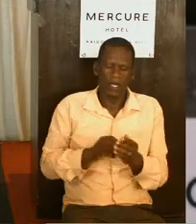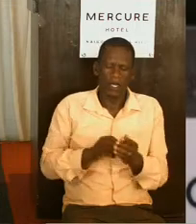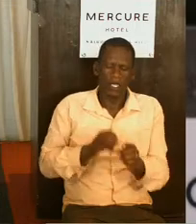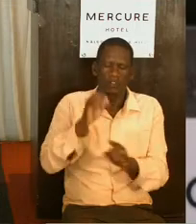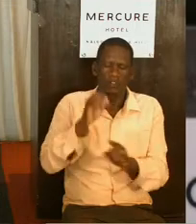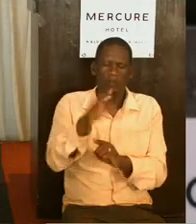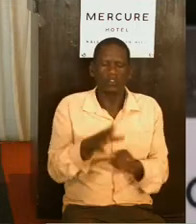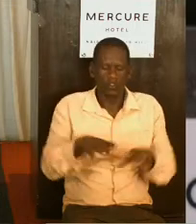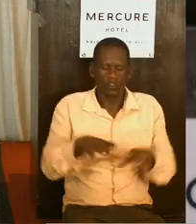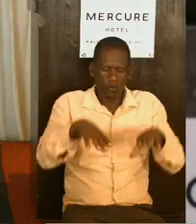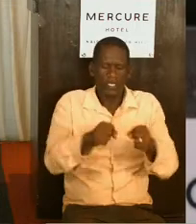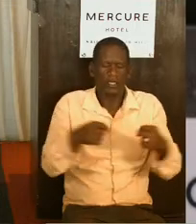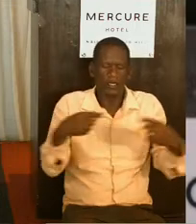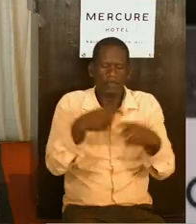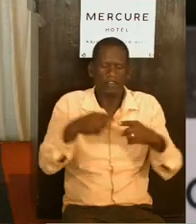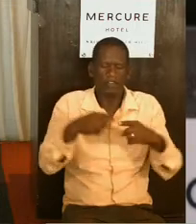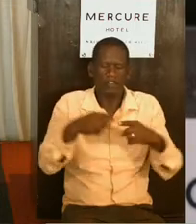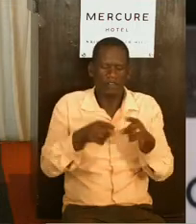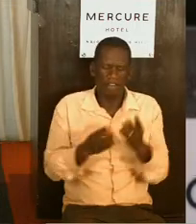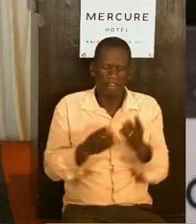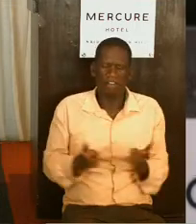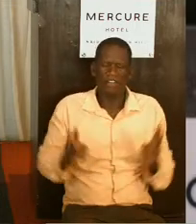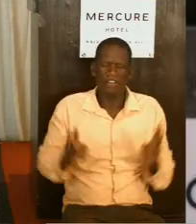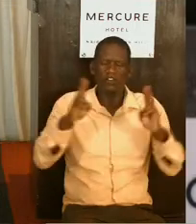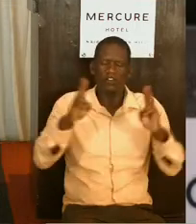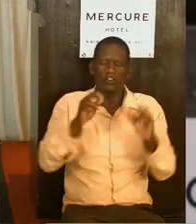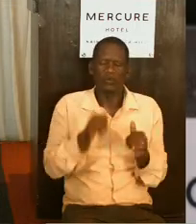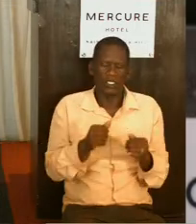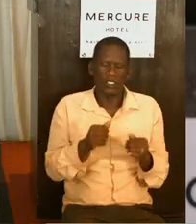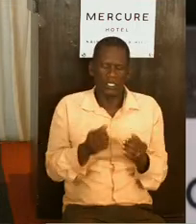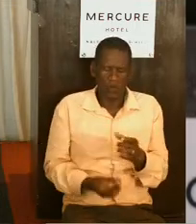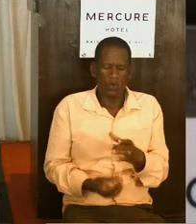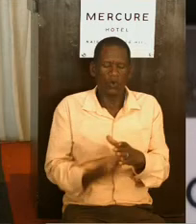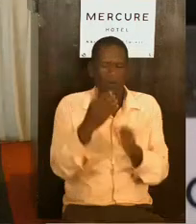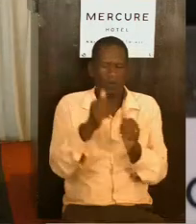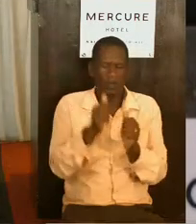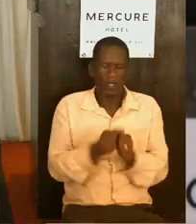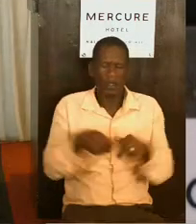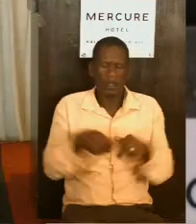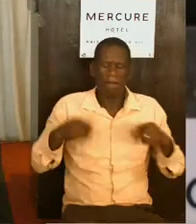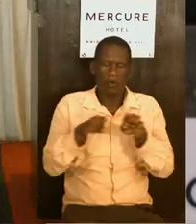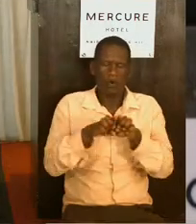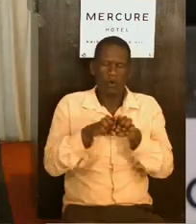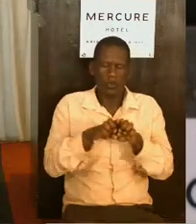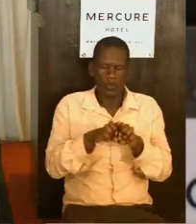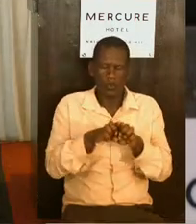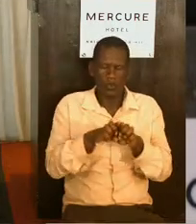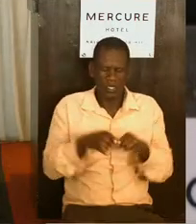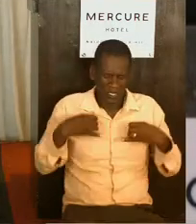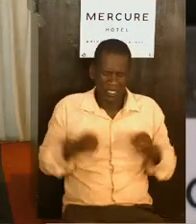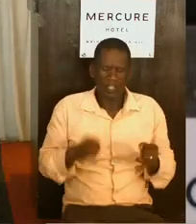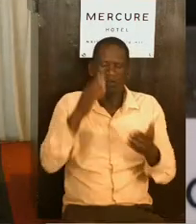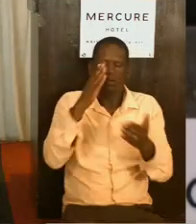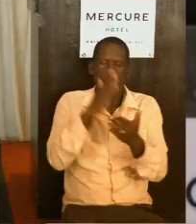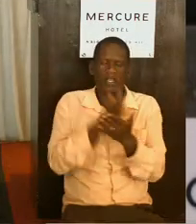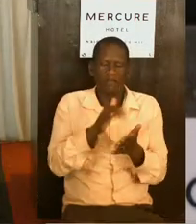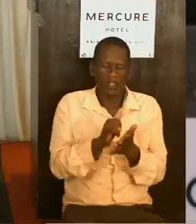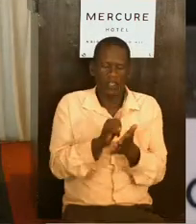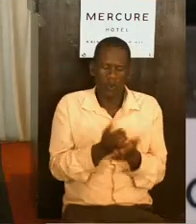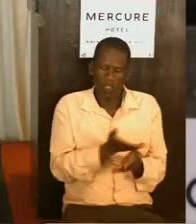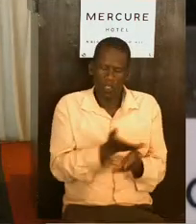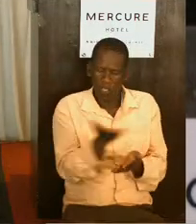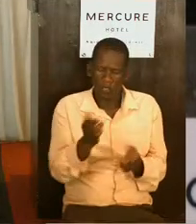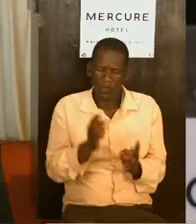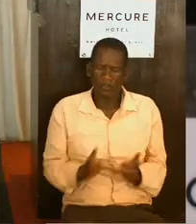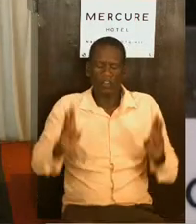to adopt very values that are raised with them people are also also tend to believe that those